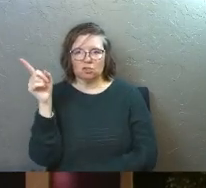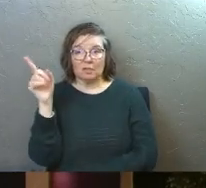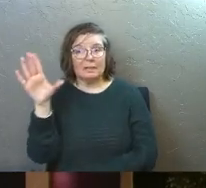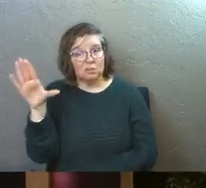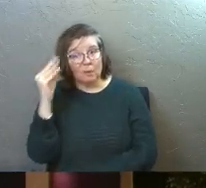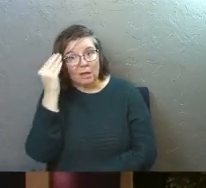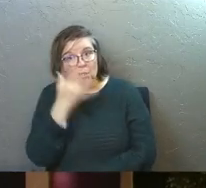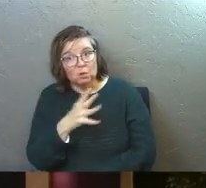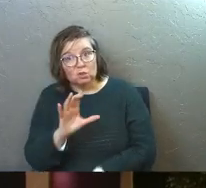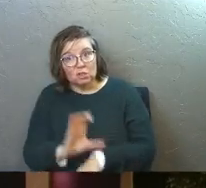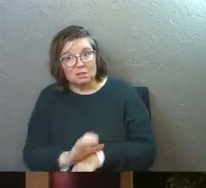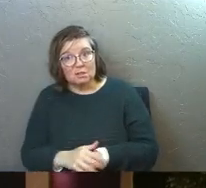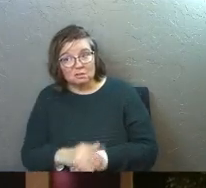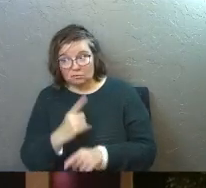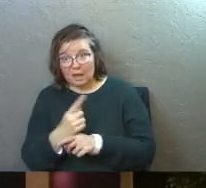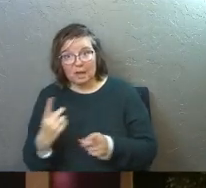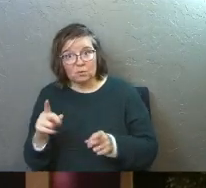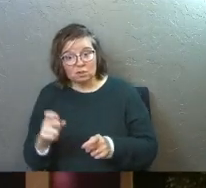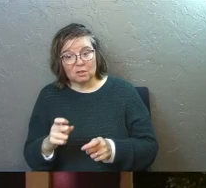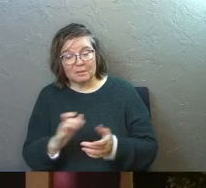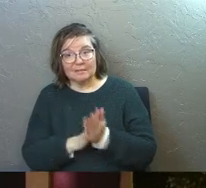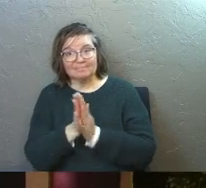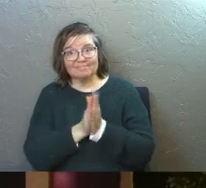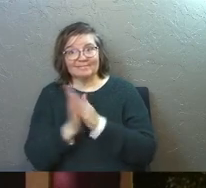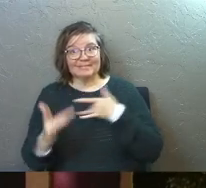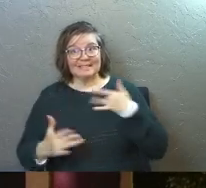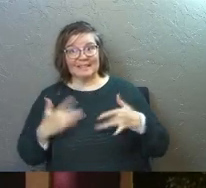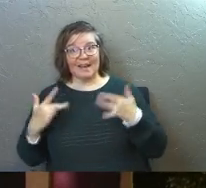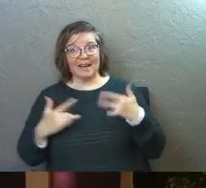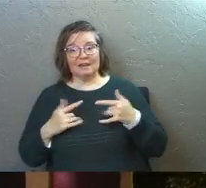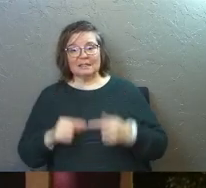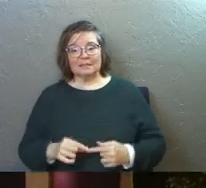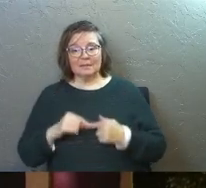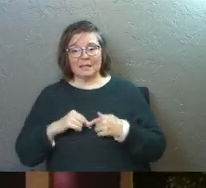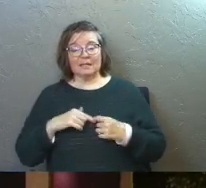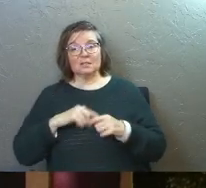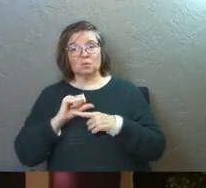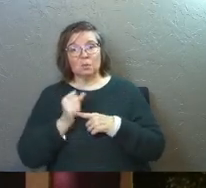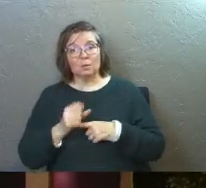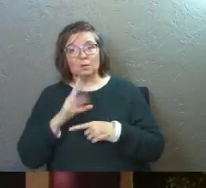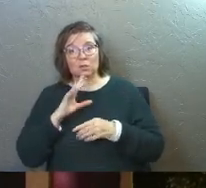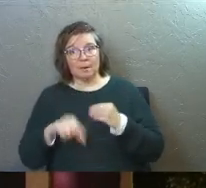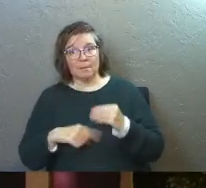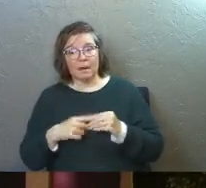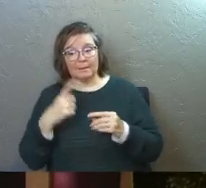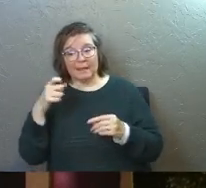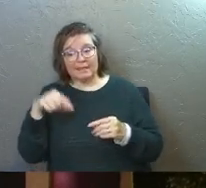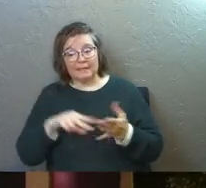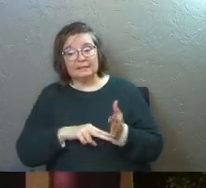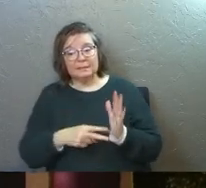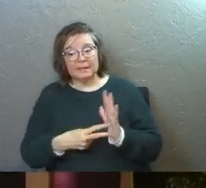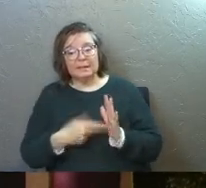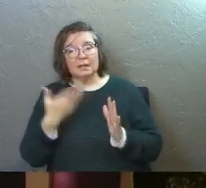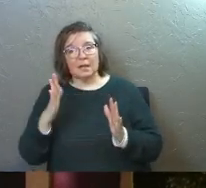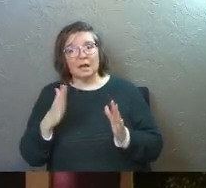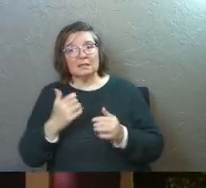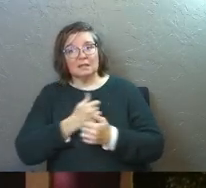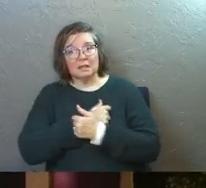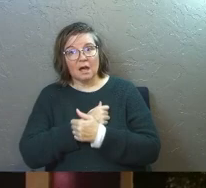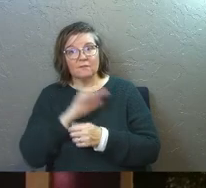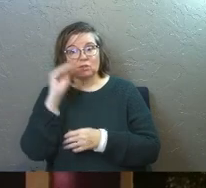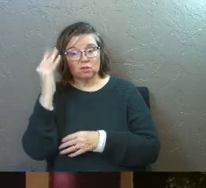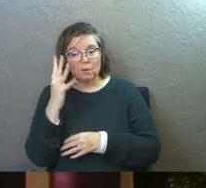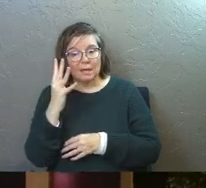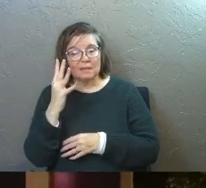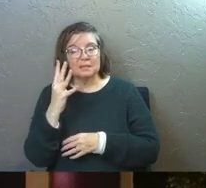is great news, church, right? We should be pumped about this, especially in this situation that we're talking about, right? Because this means that God's love,